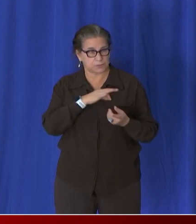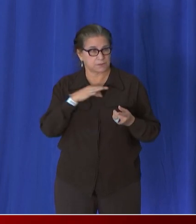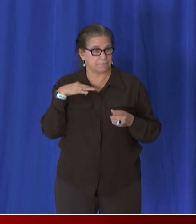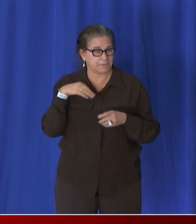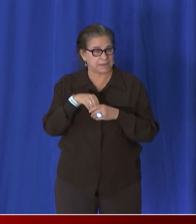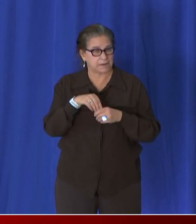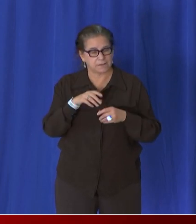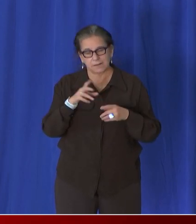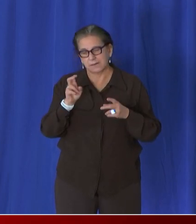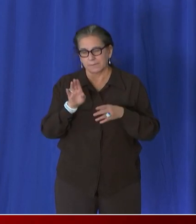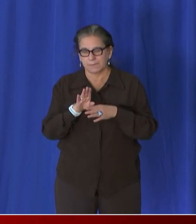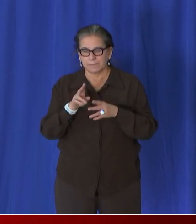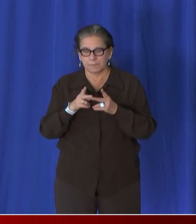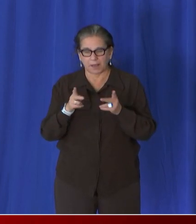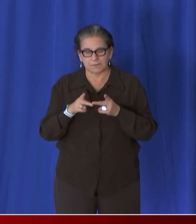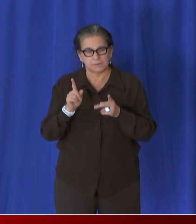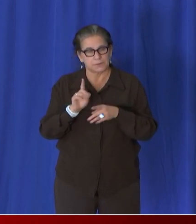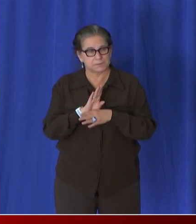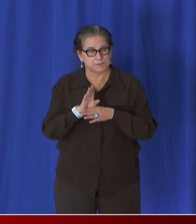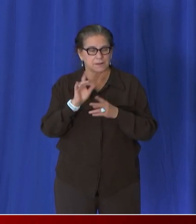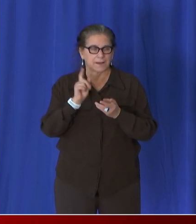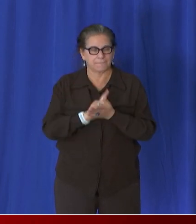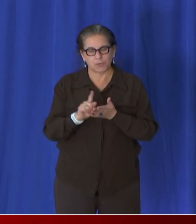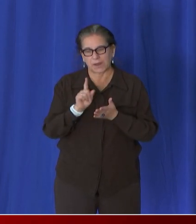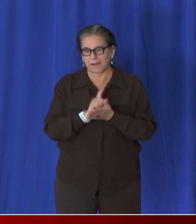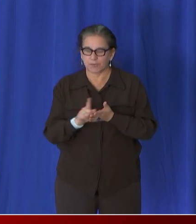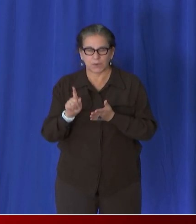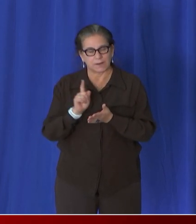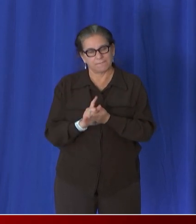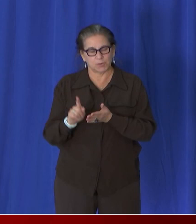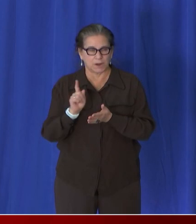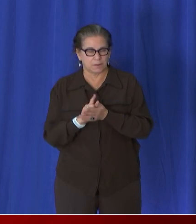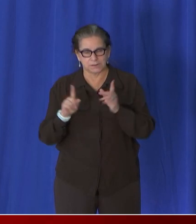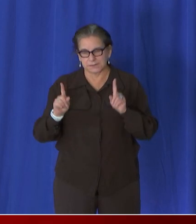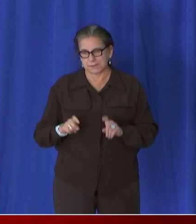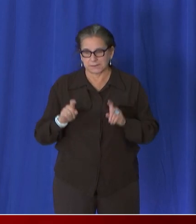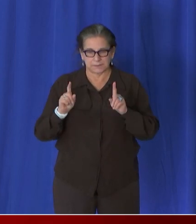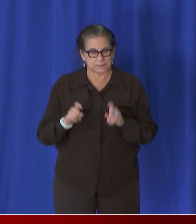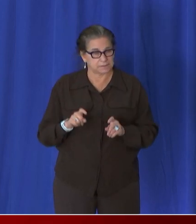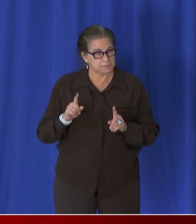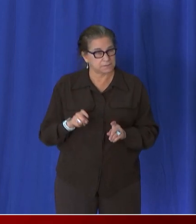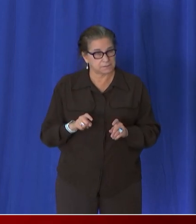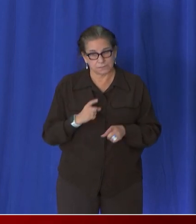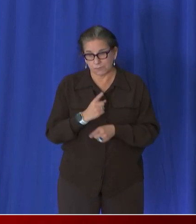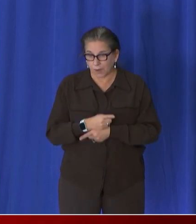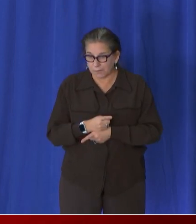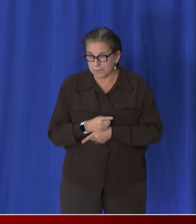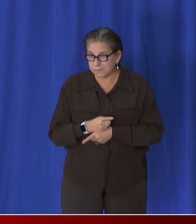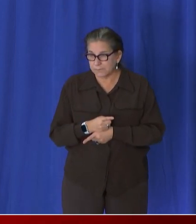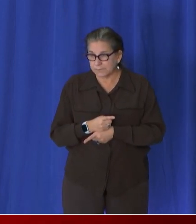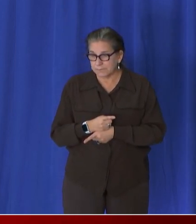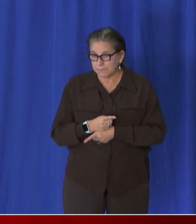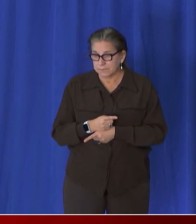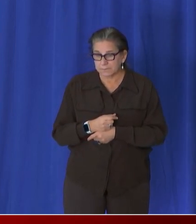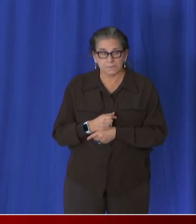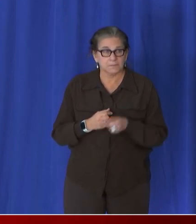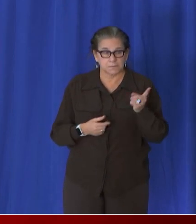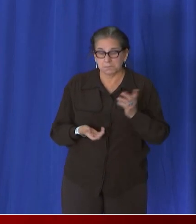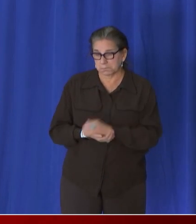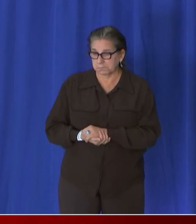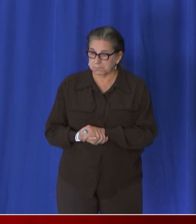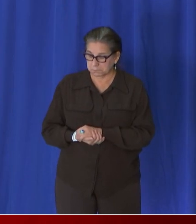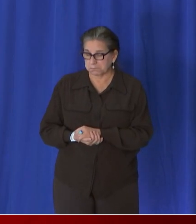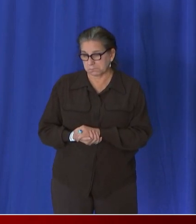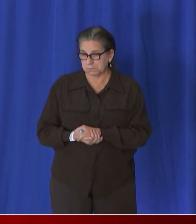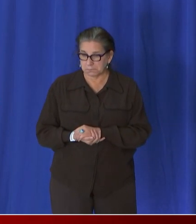will say that we want people to use our testing resources and use them wisely and get tested when they need